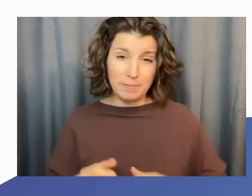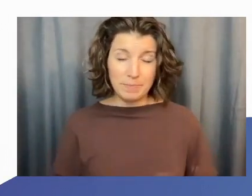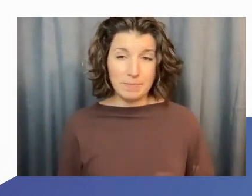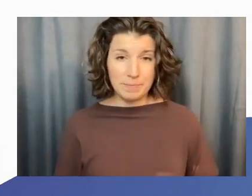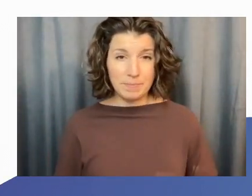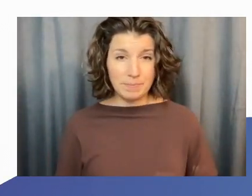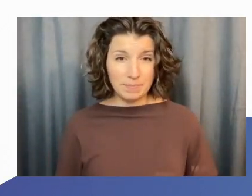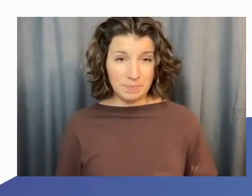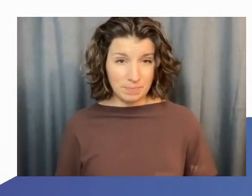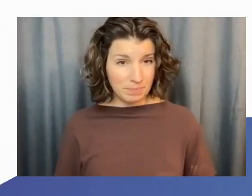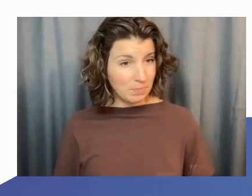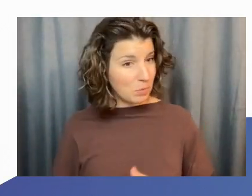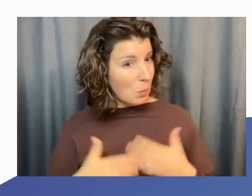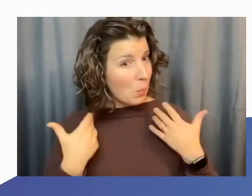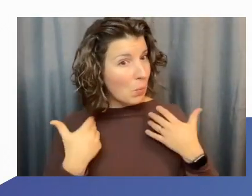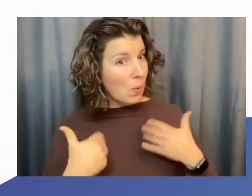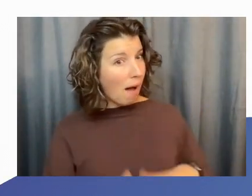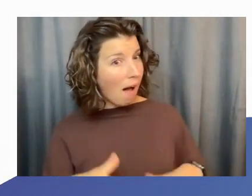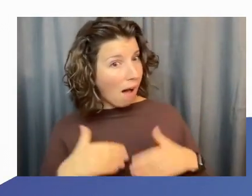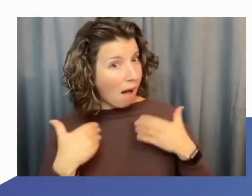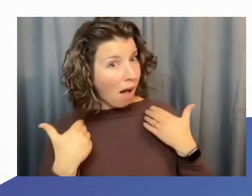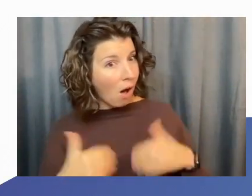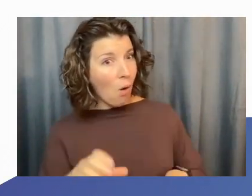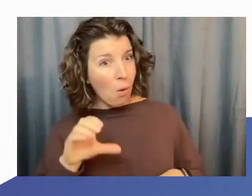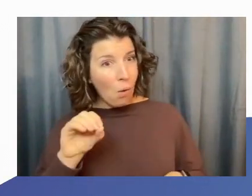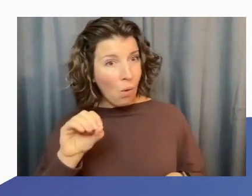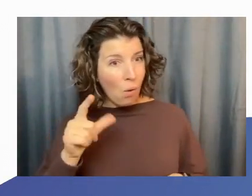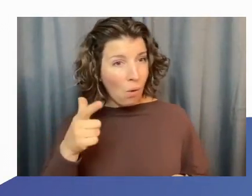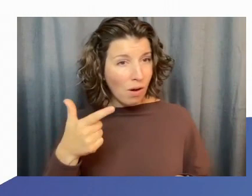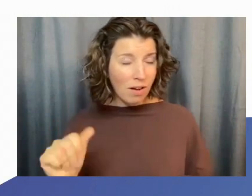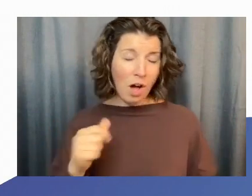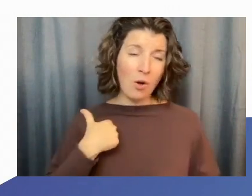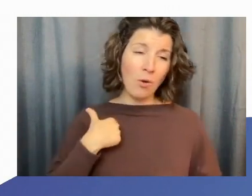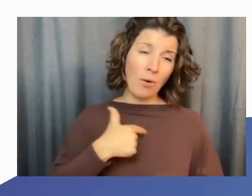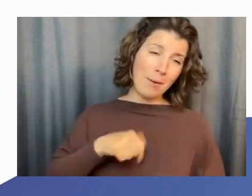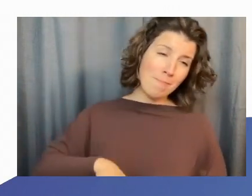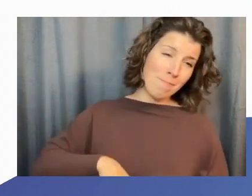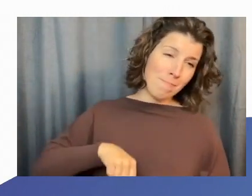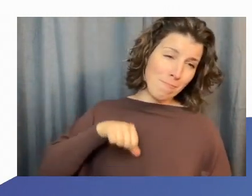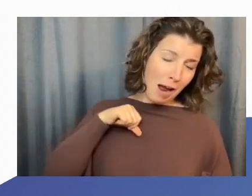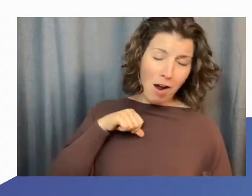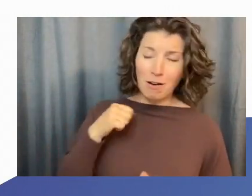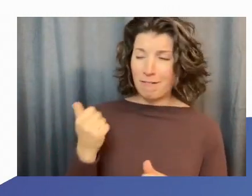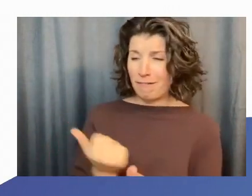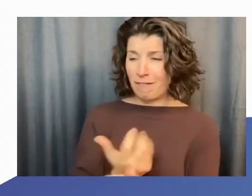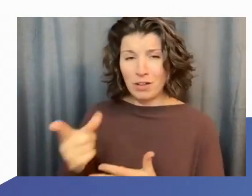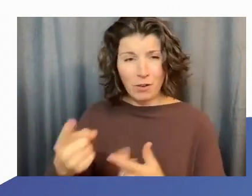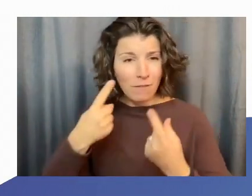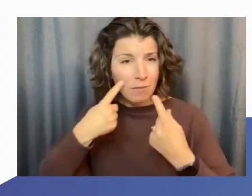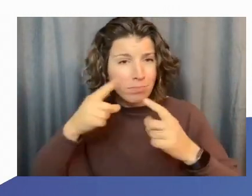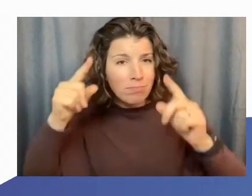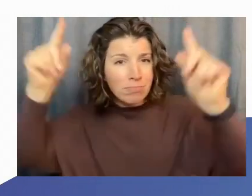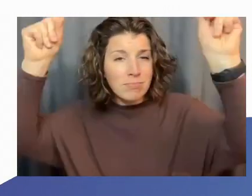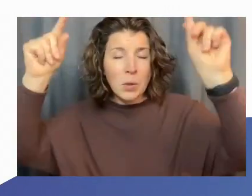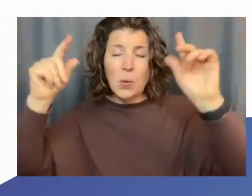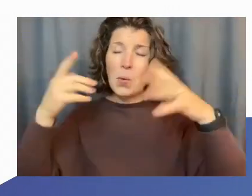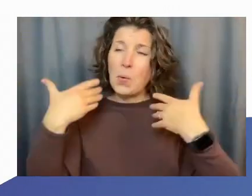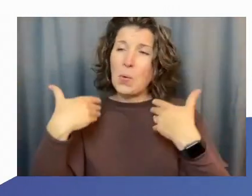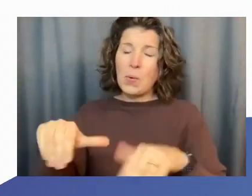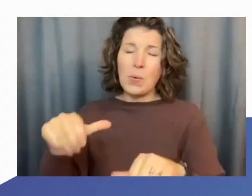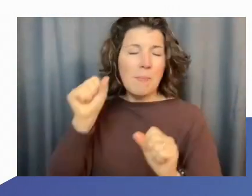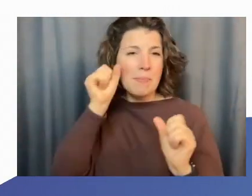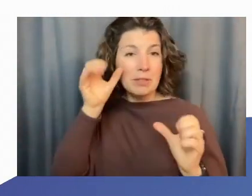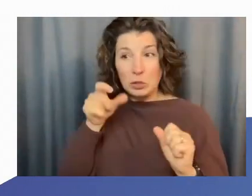Wow, Olga, we are so proud of what you have accomplished. It is astonishing, you and your